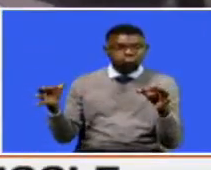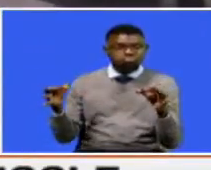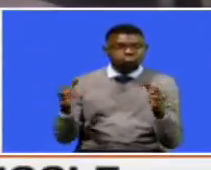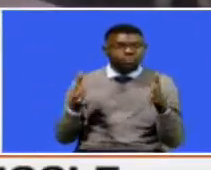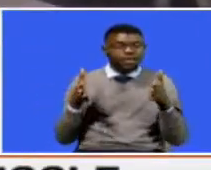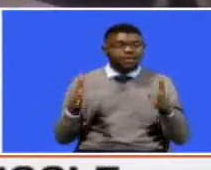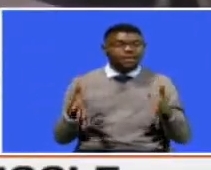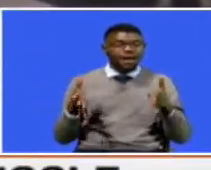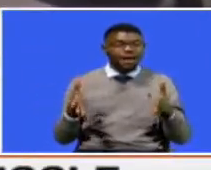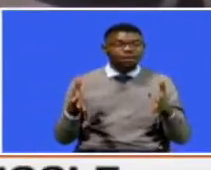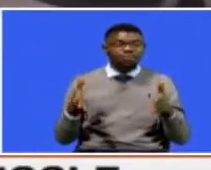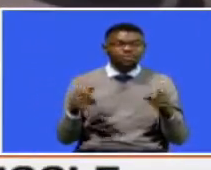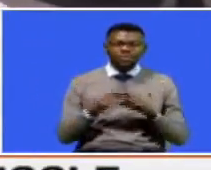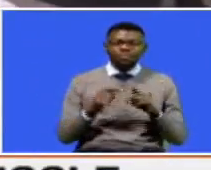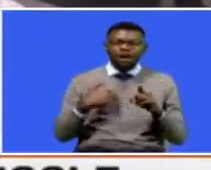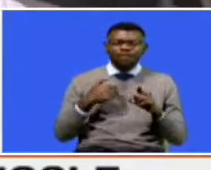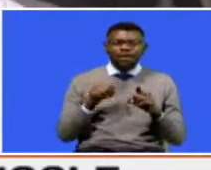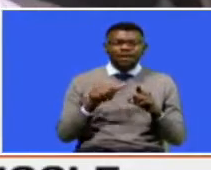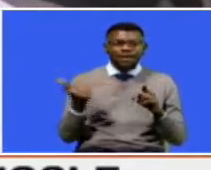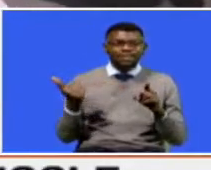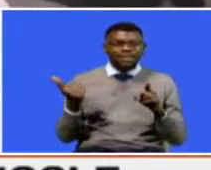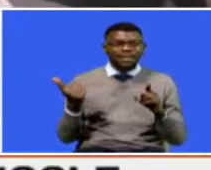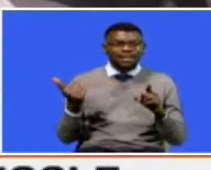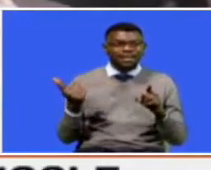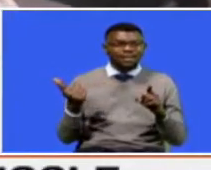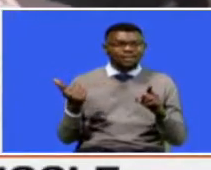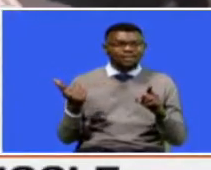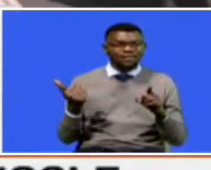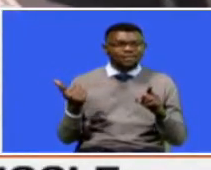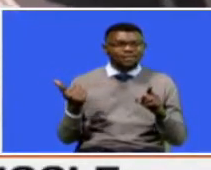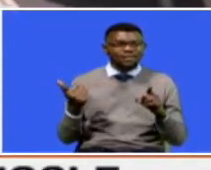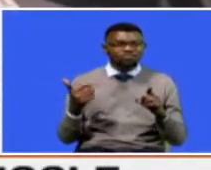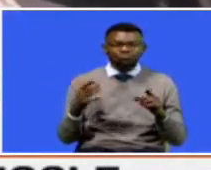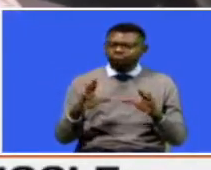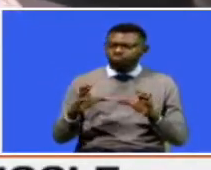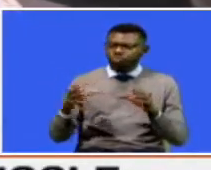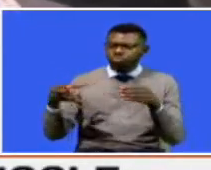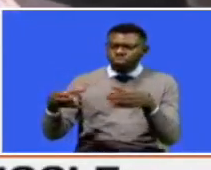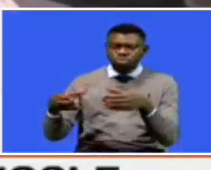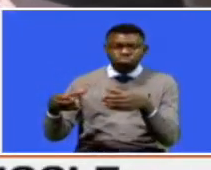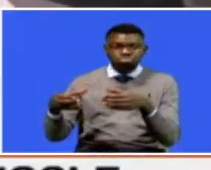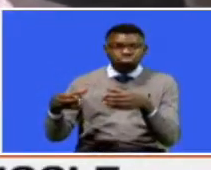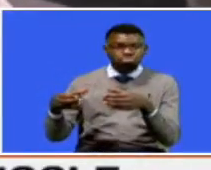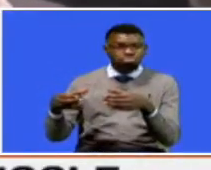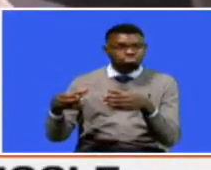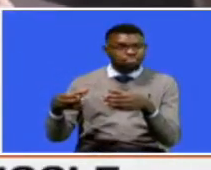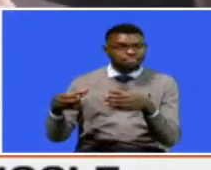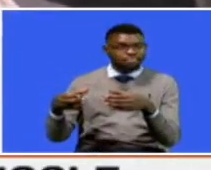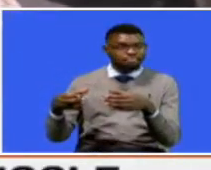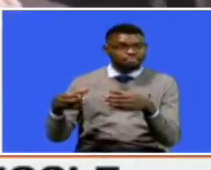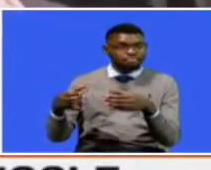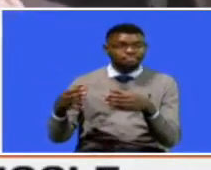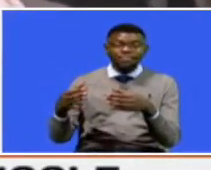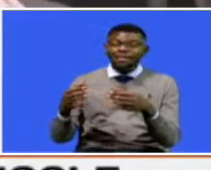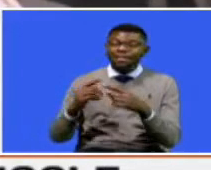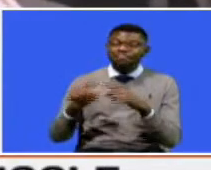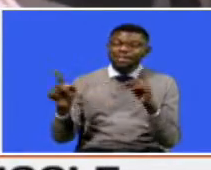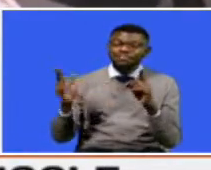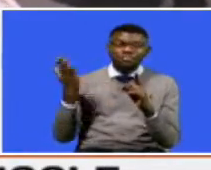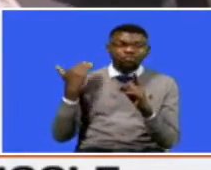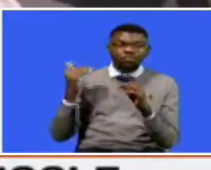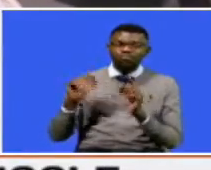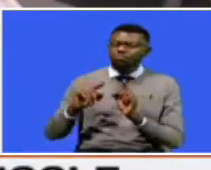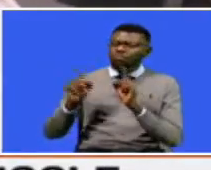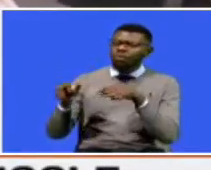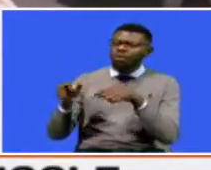Now, there is also another subsequent order that actually the state law went to the